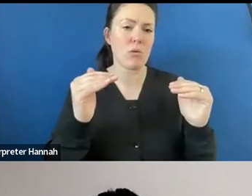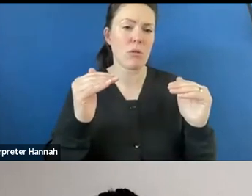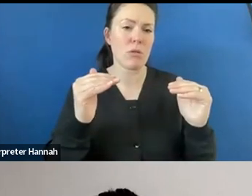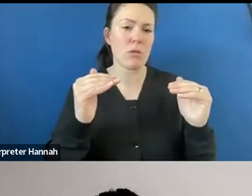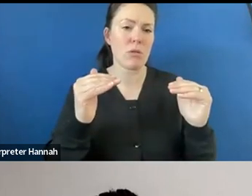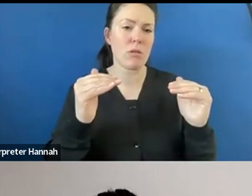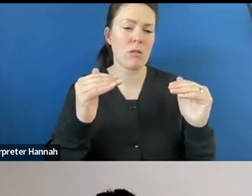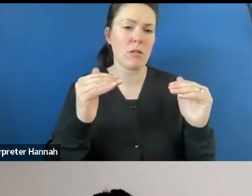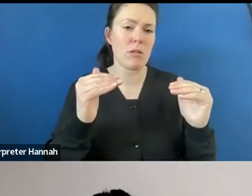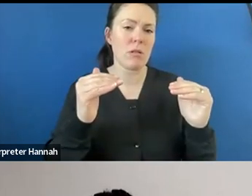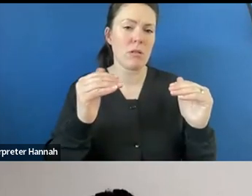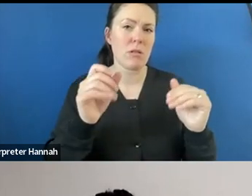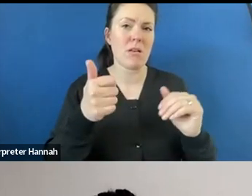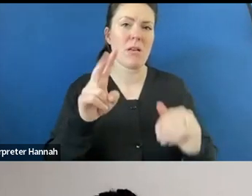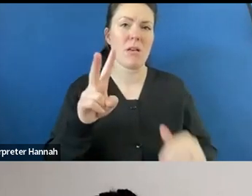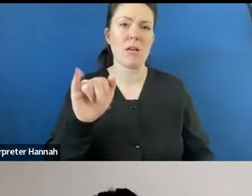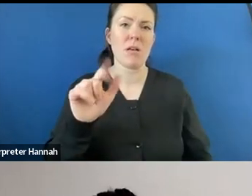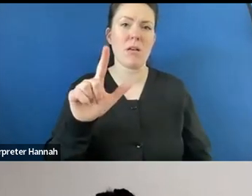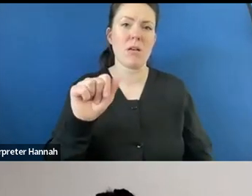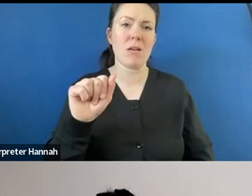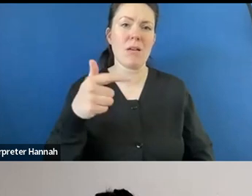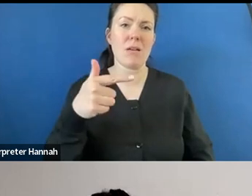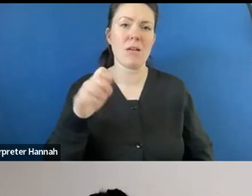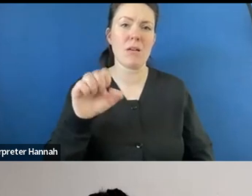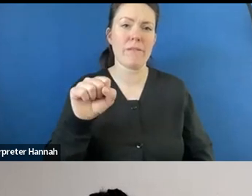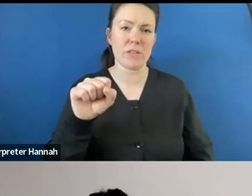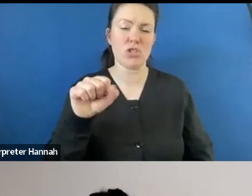from the surrounding villages we provide service.